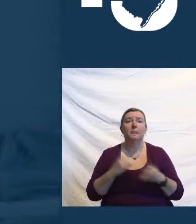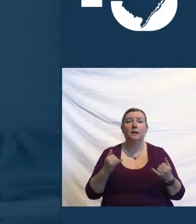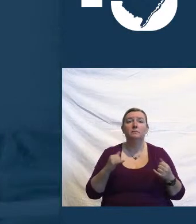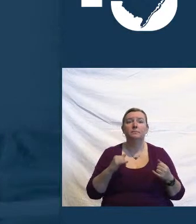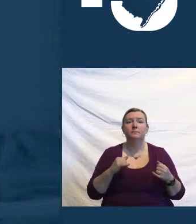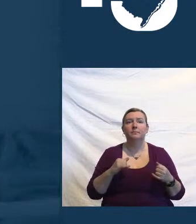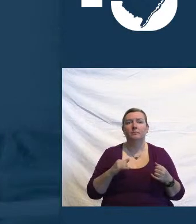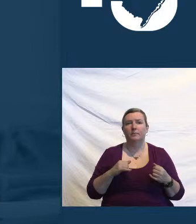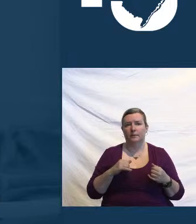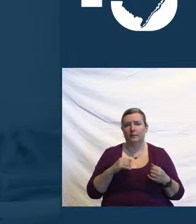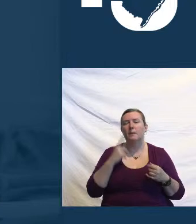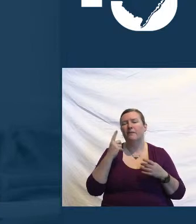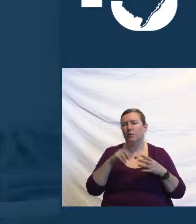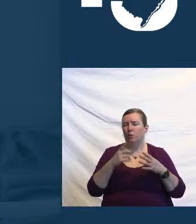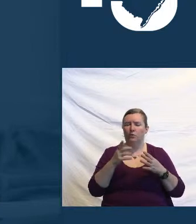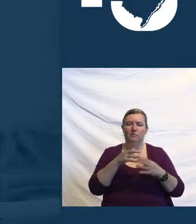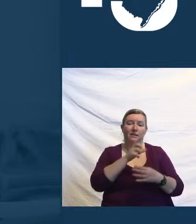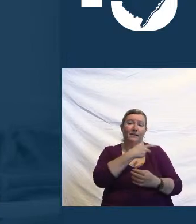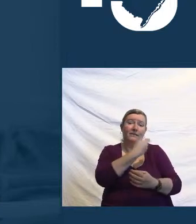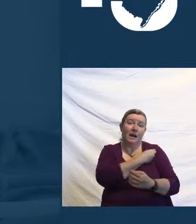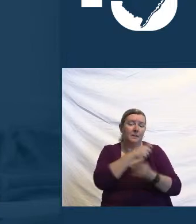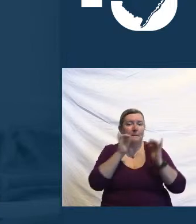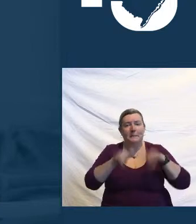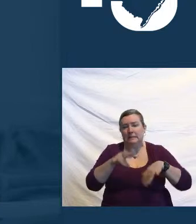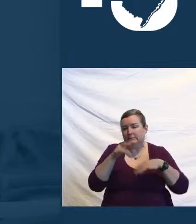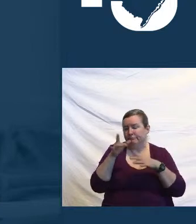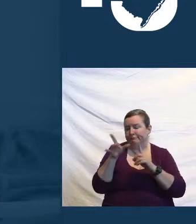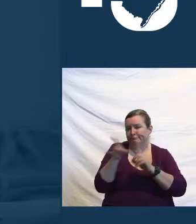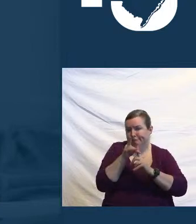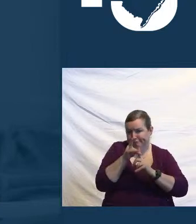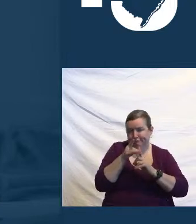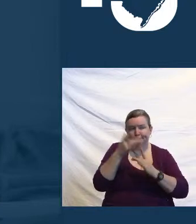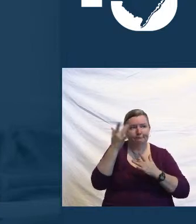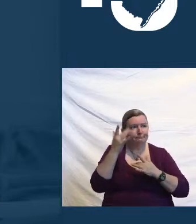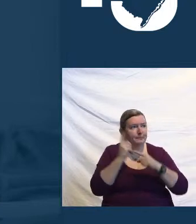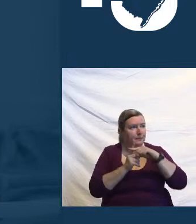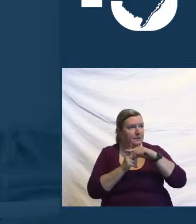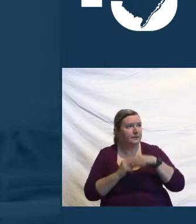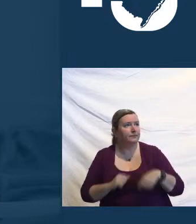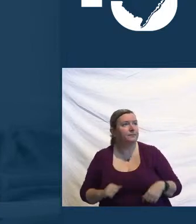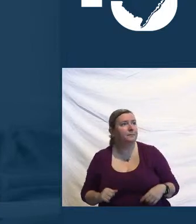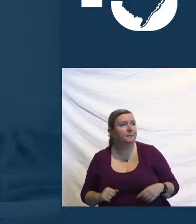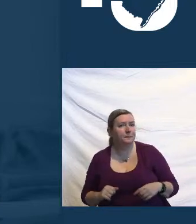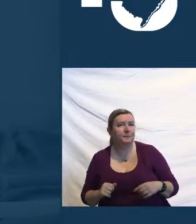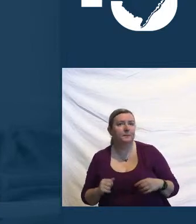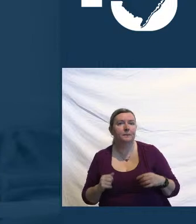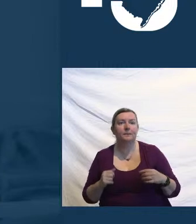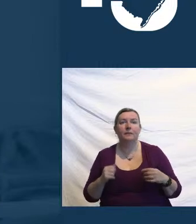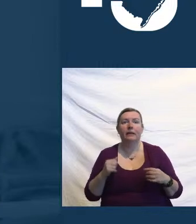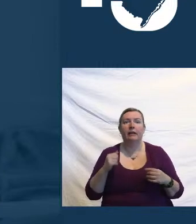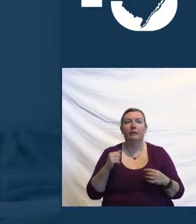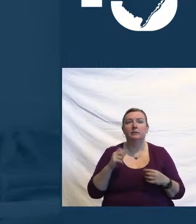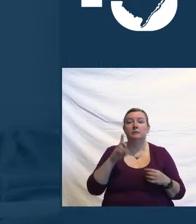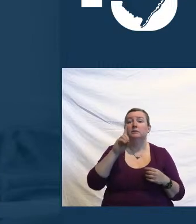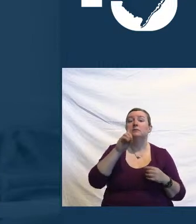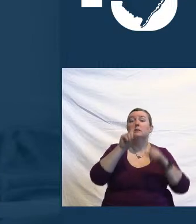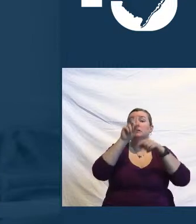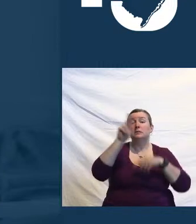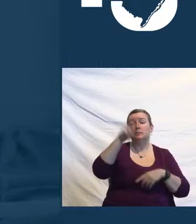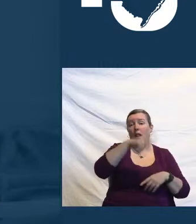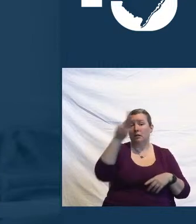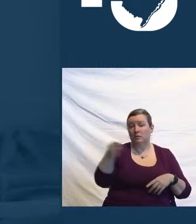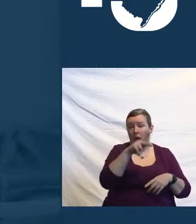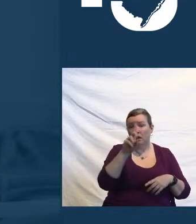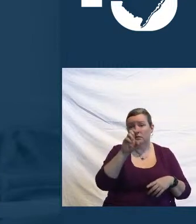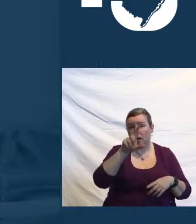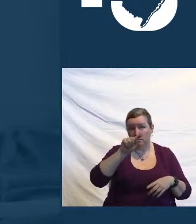case numbers as well. And as the recent spike in cases due to the Delta variant wanes, so too, I'm knocking on wood, Judy, on that one,